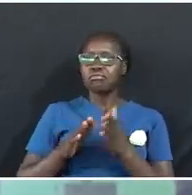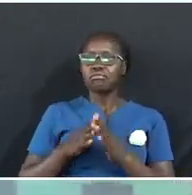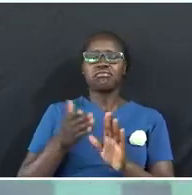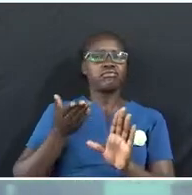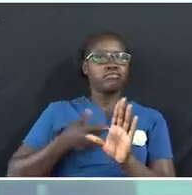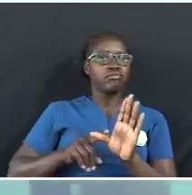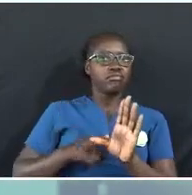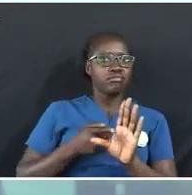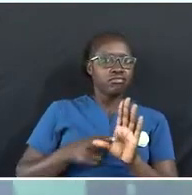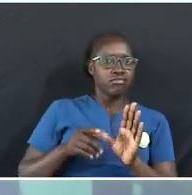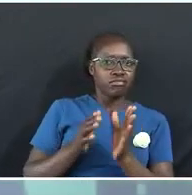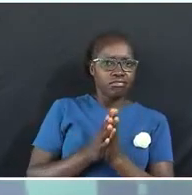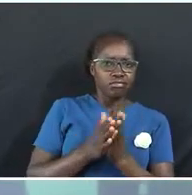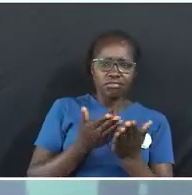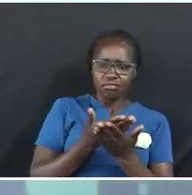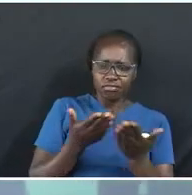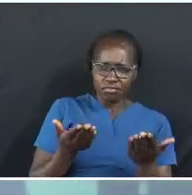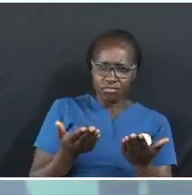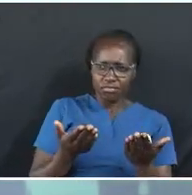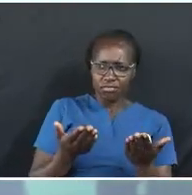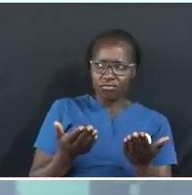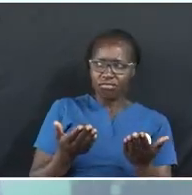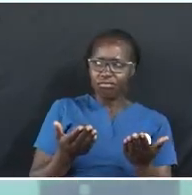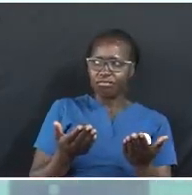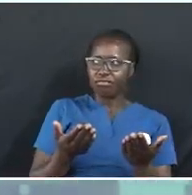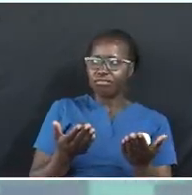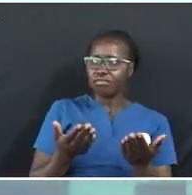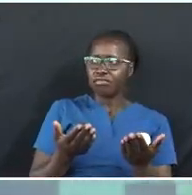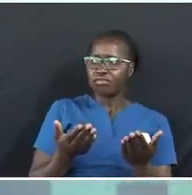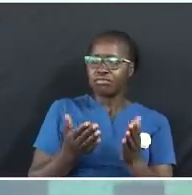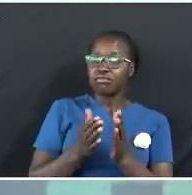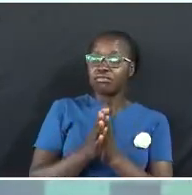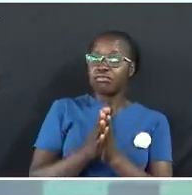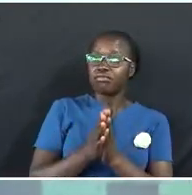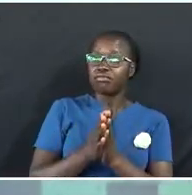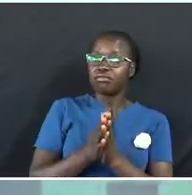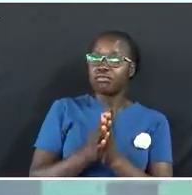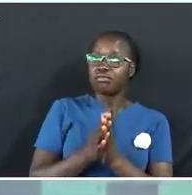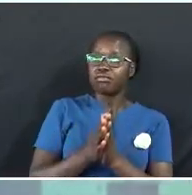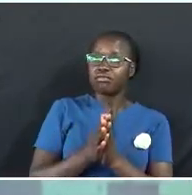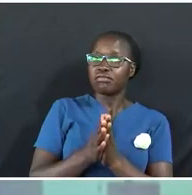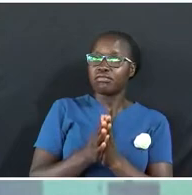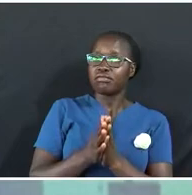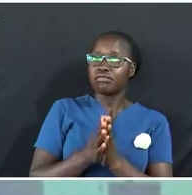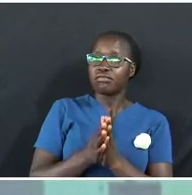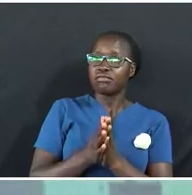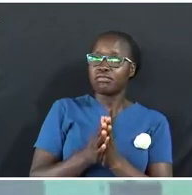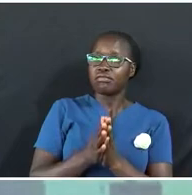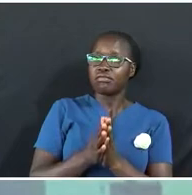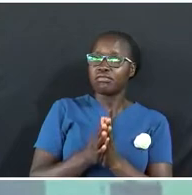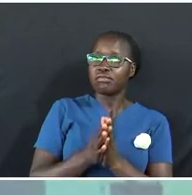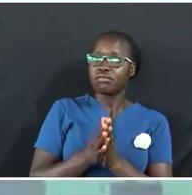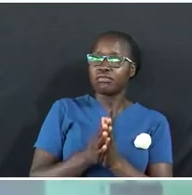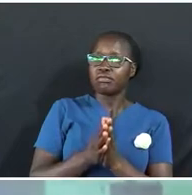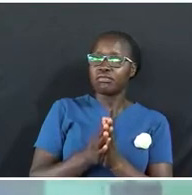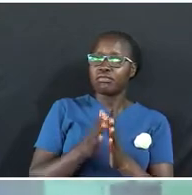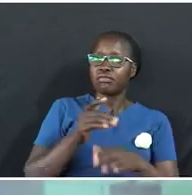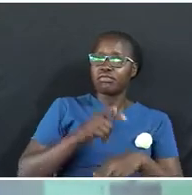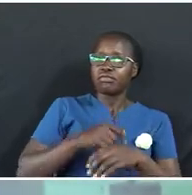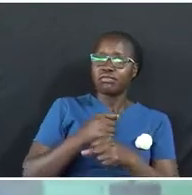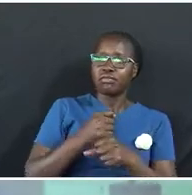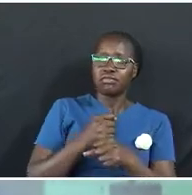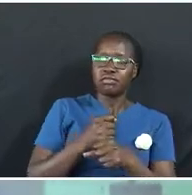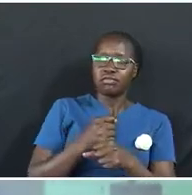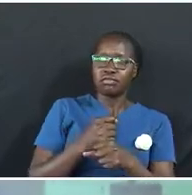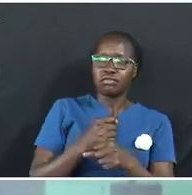And that was going on. And who cannot say that that one is in a rampant scale? When people have gone even